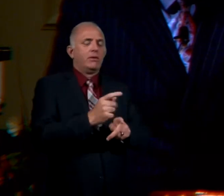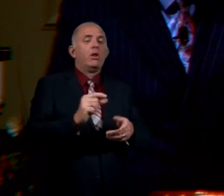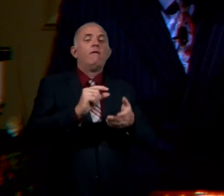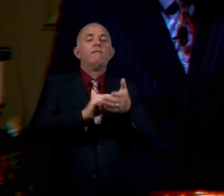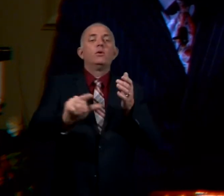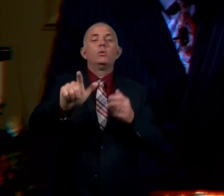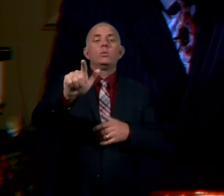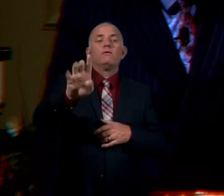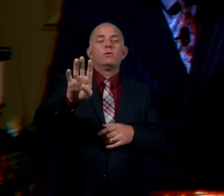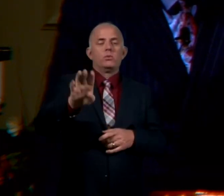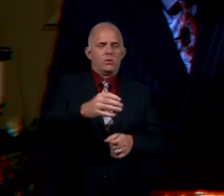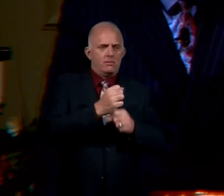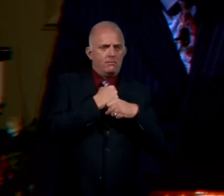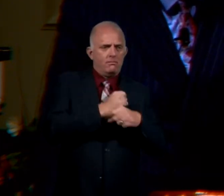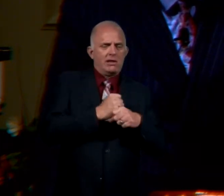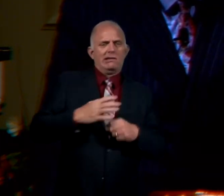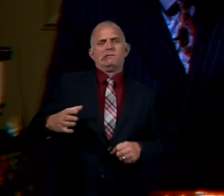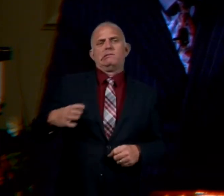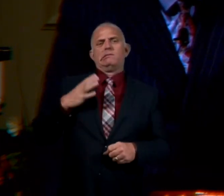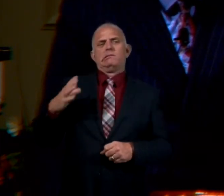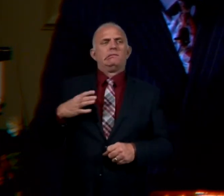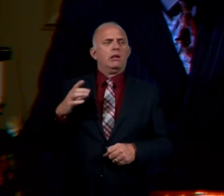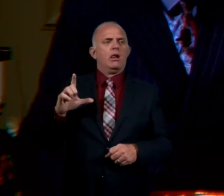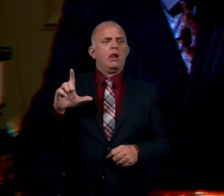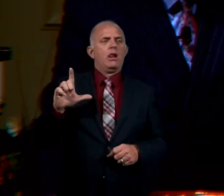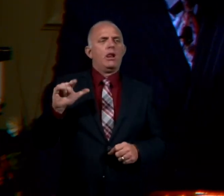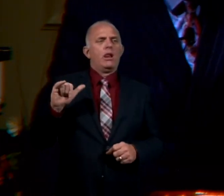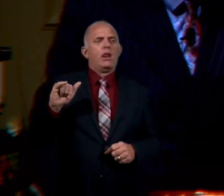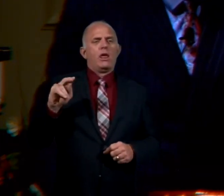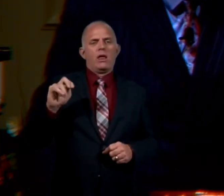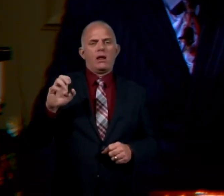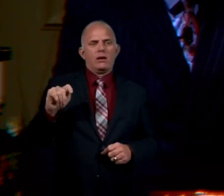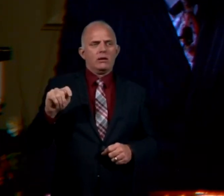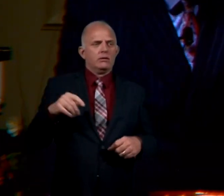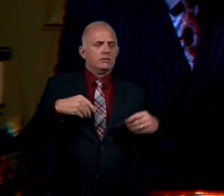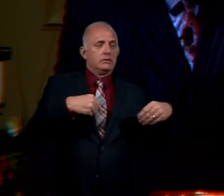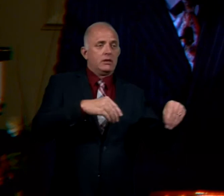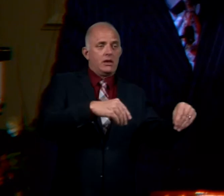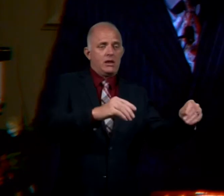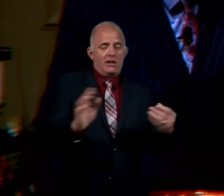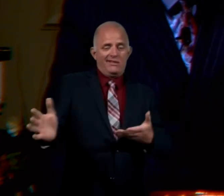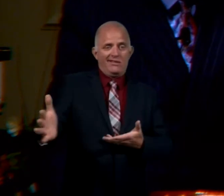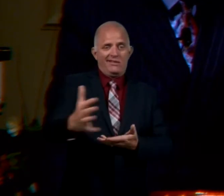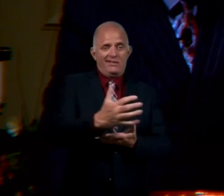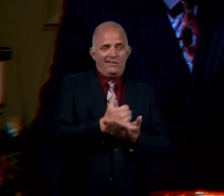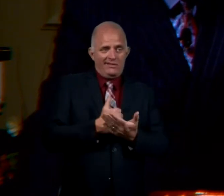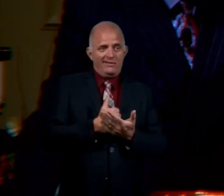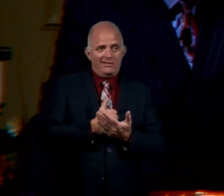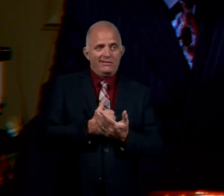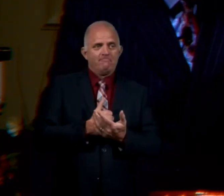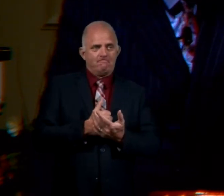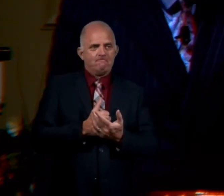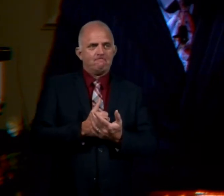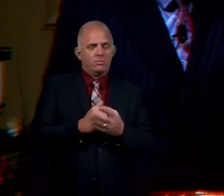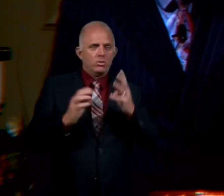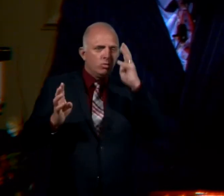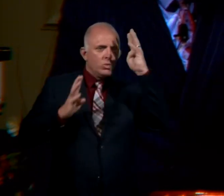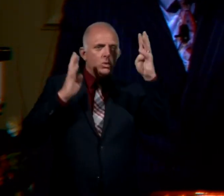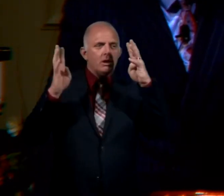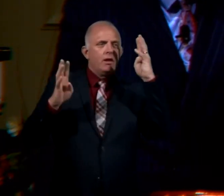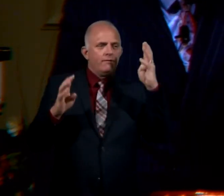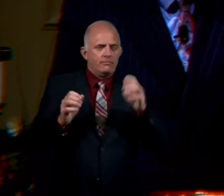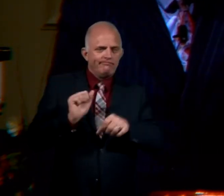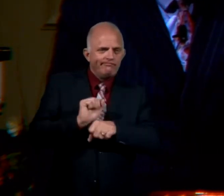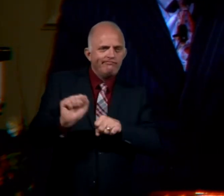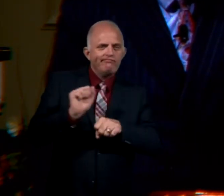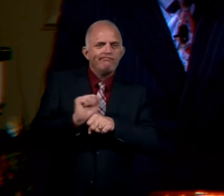selleth it and delivereth girdles unto the merchants. That means she interacts and she works and she's creative